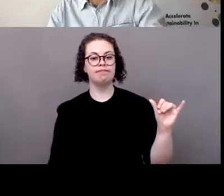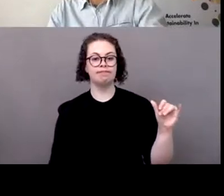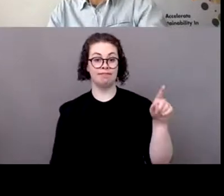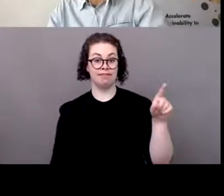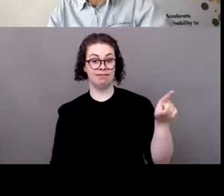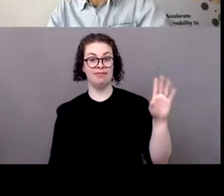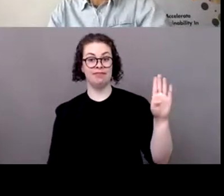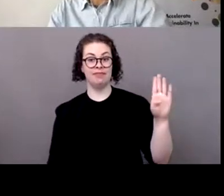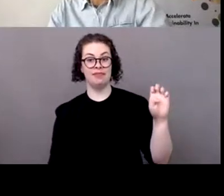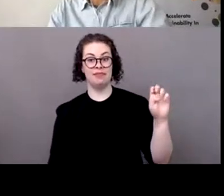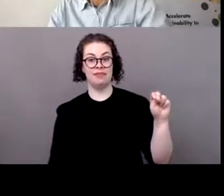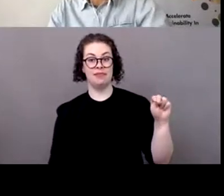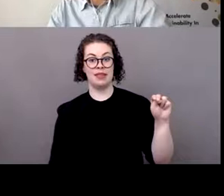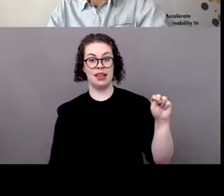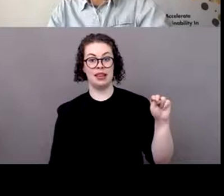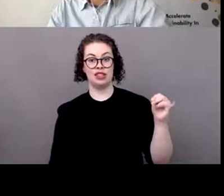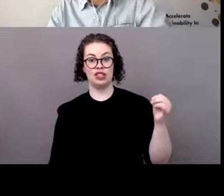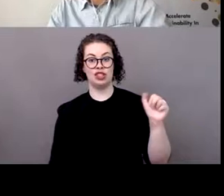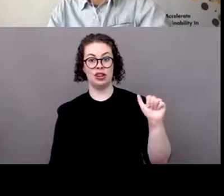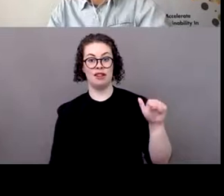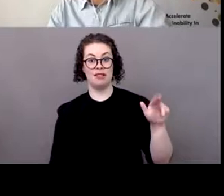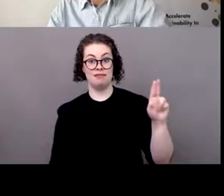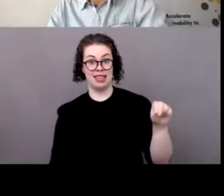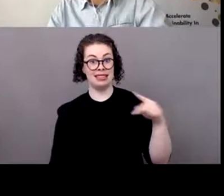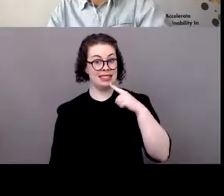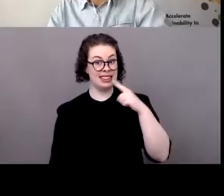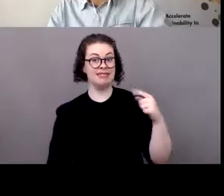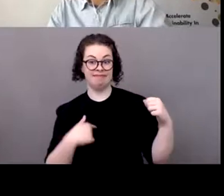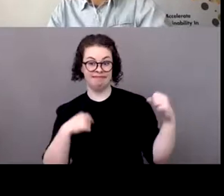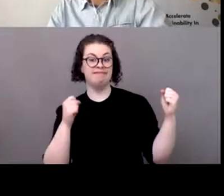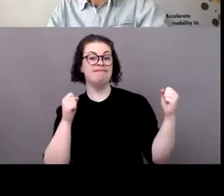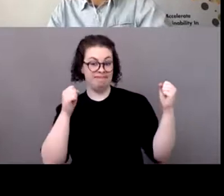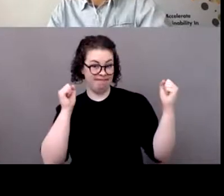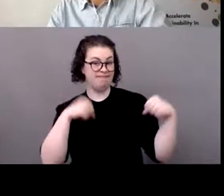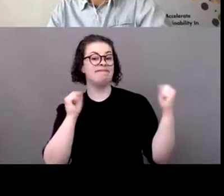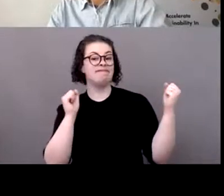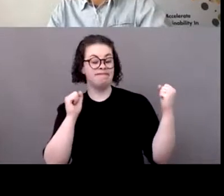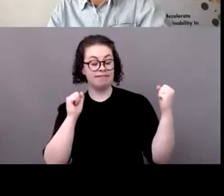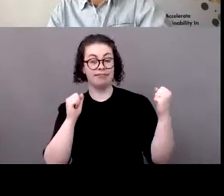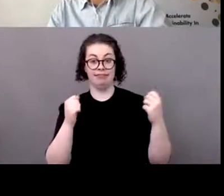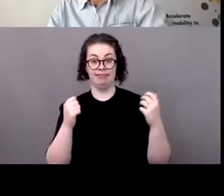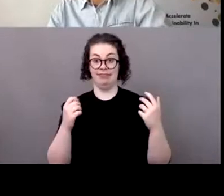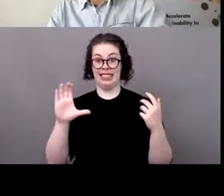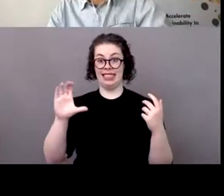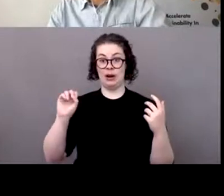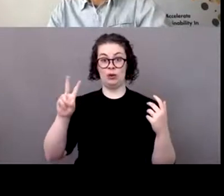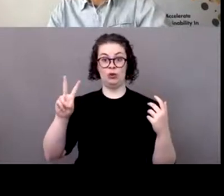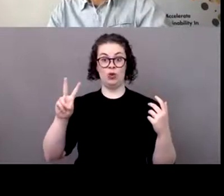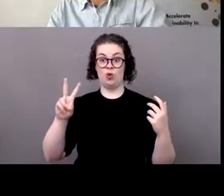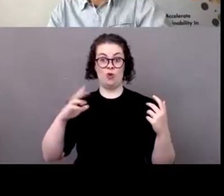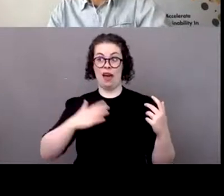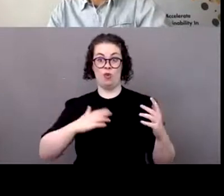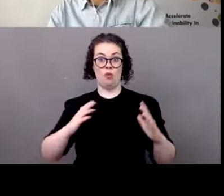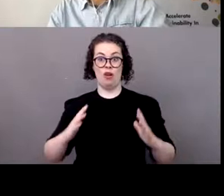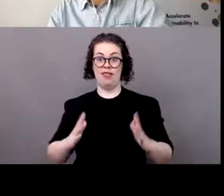You know, in the short term, probably no. Carbon is embedded in basically everything we do and consume.